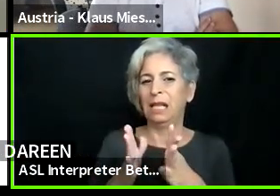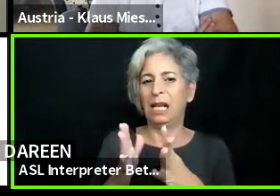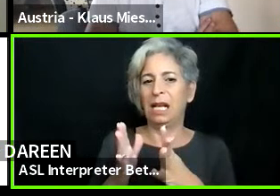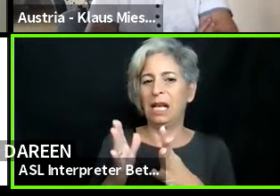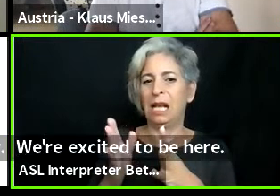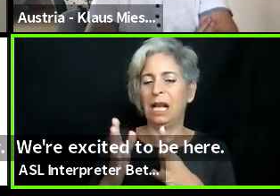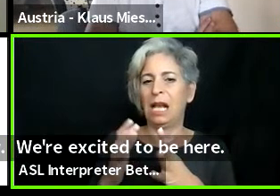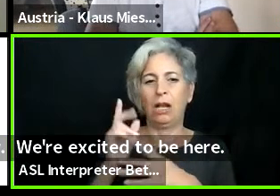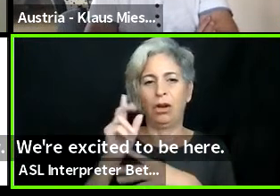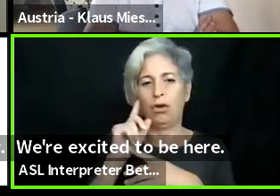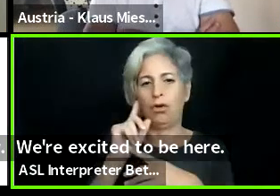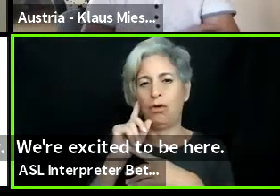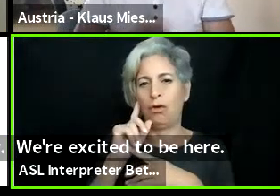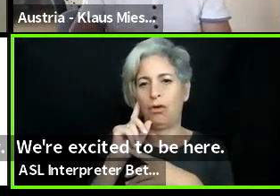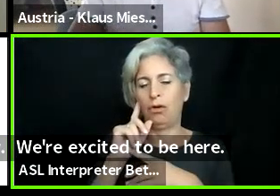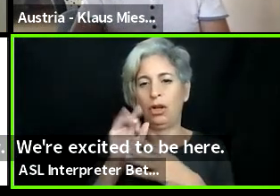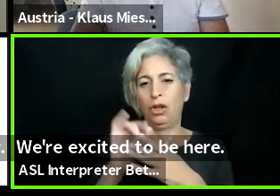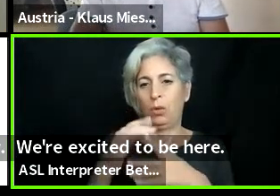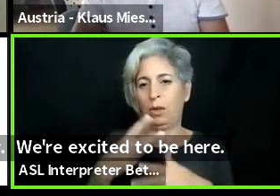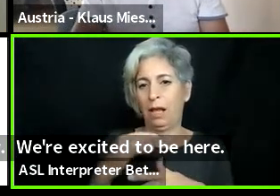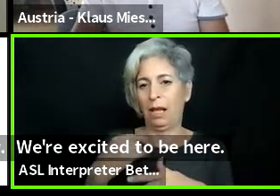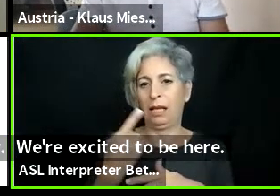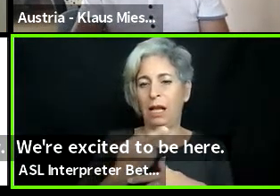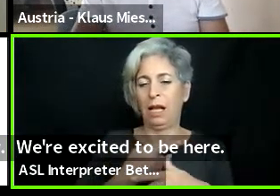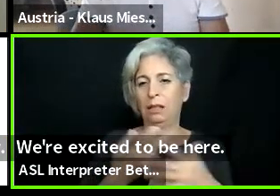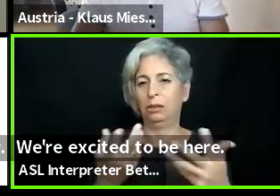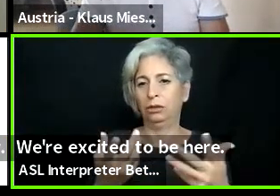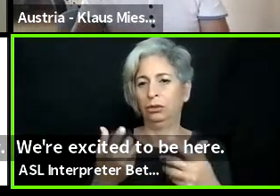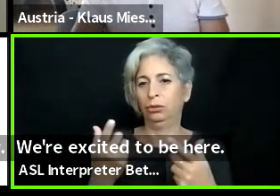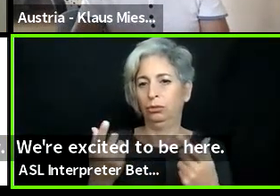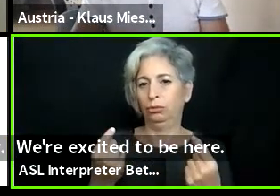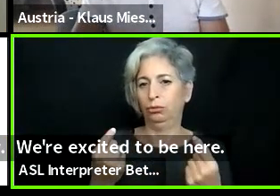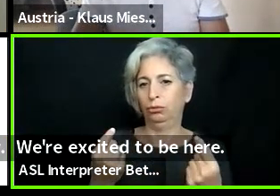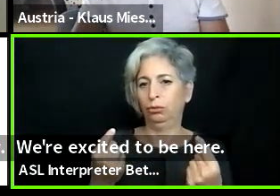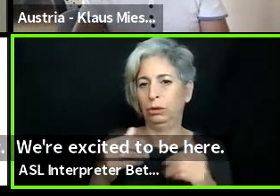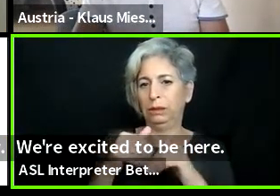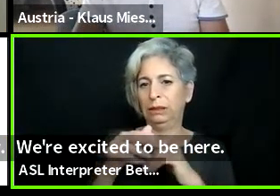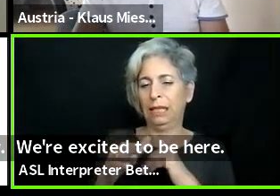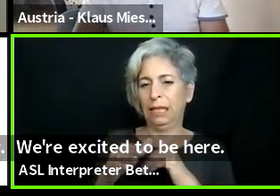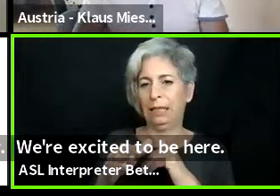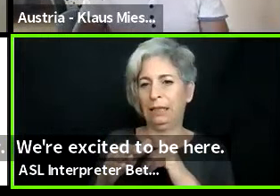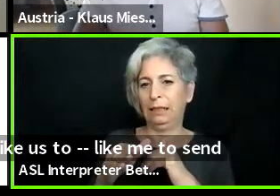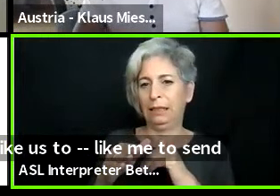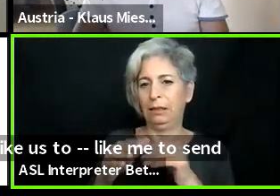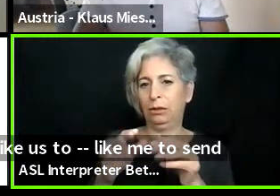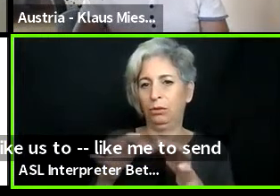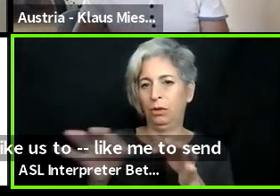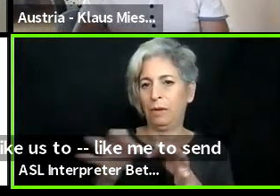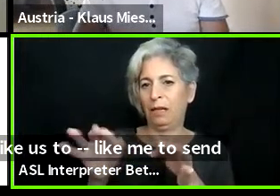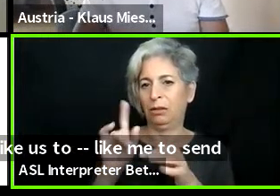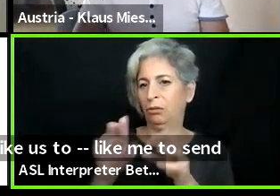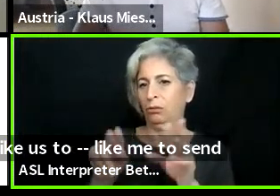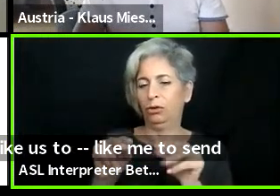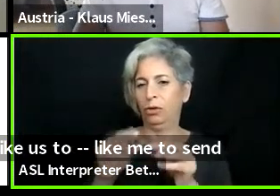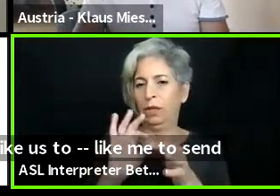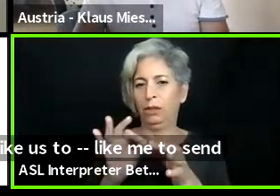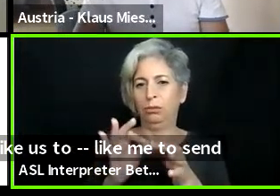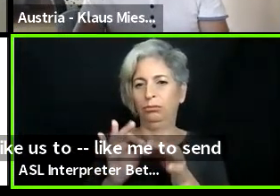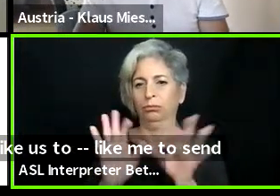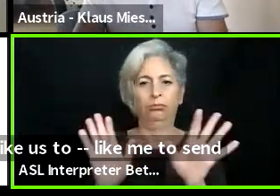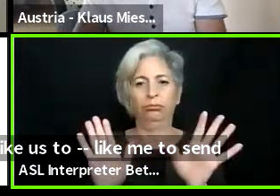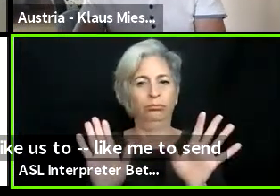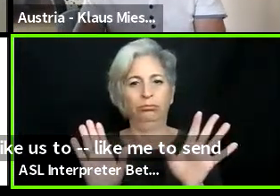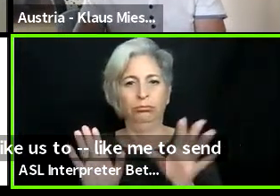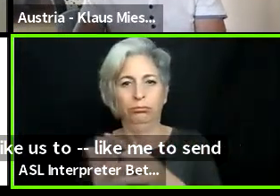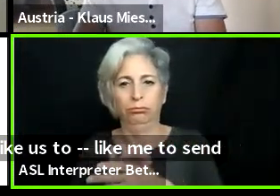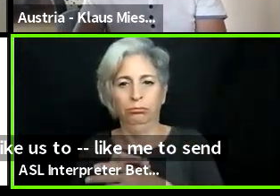I just heard that. Would you like me to send my remark or our remarks to the interpreter? Would it be easier if you read